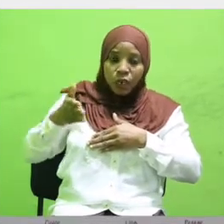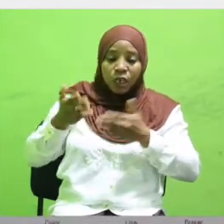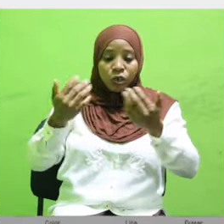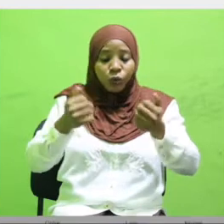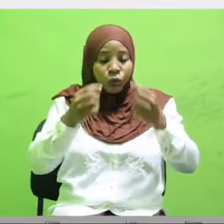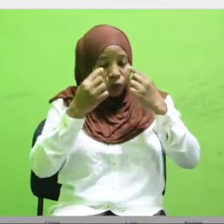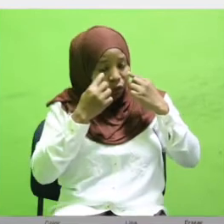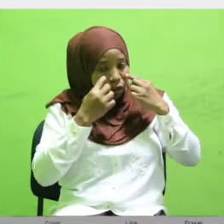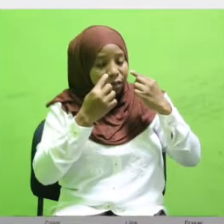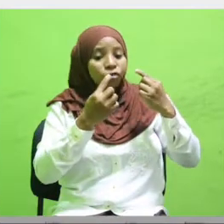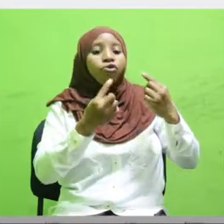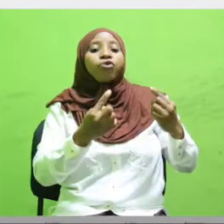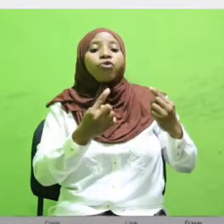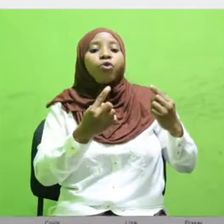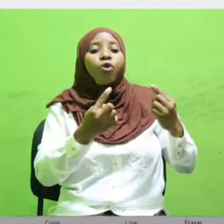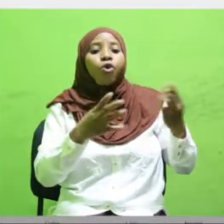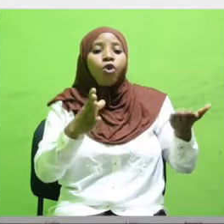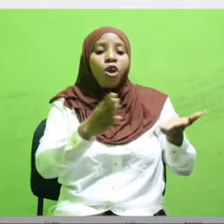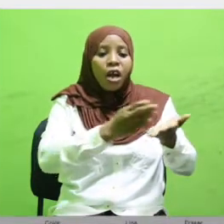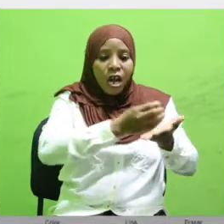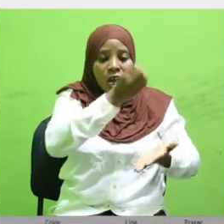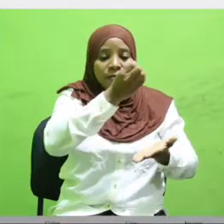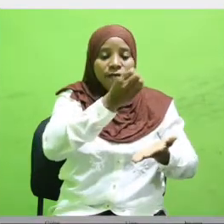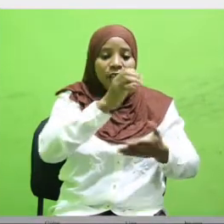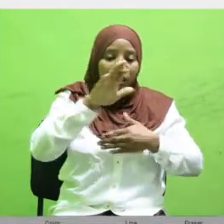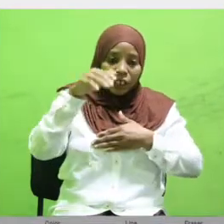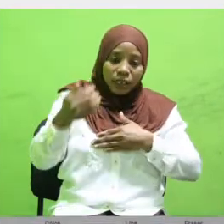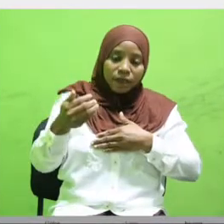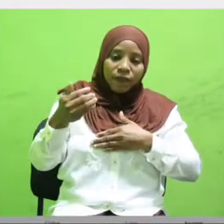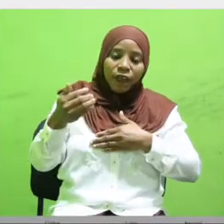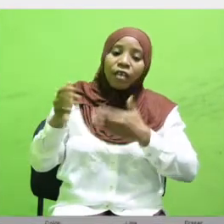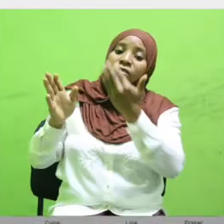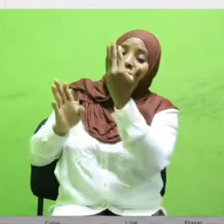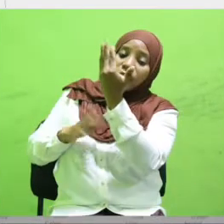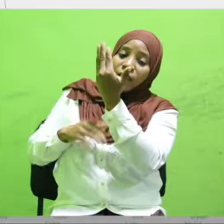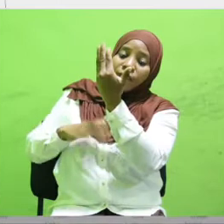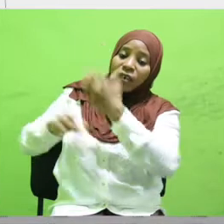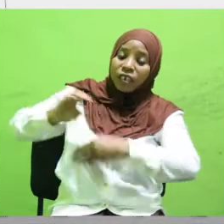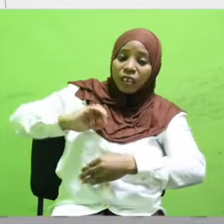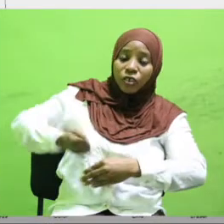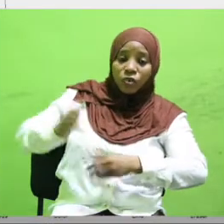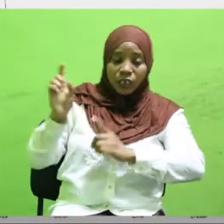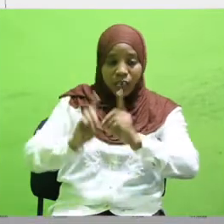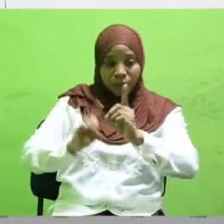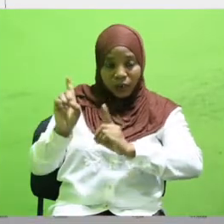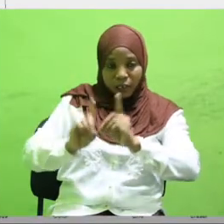advantages and then writing the disadvantages after, or you can write it vice versa.